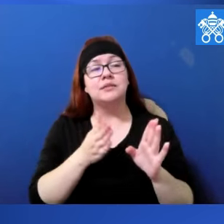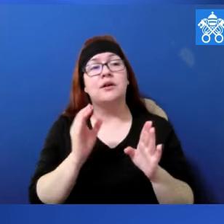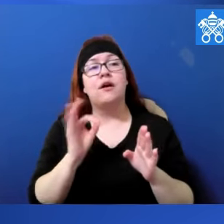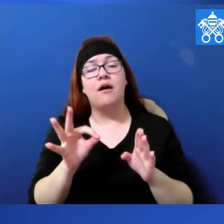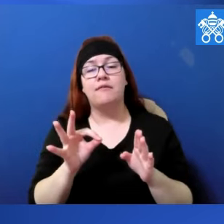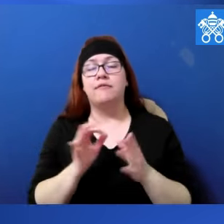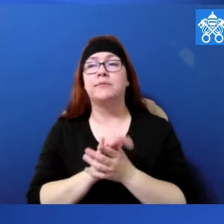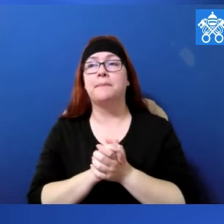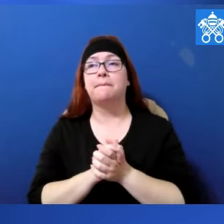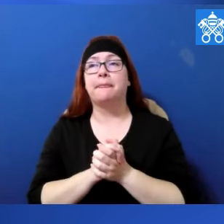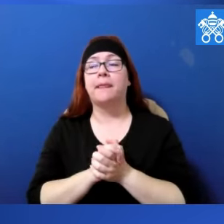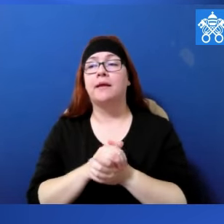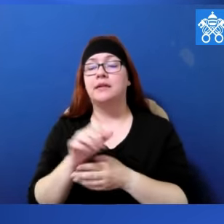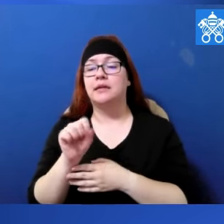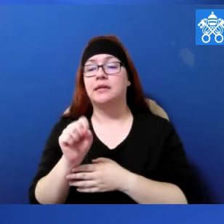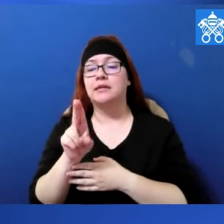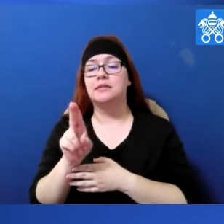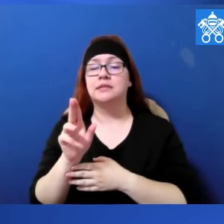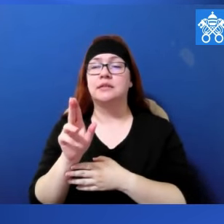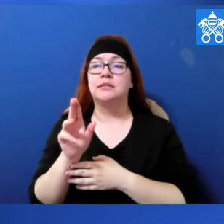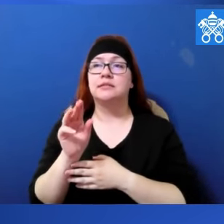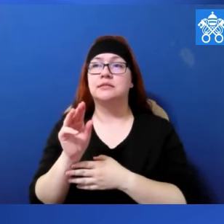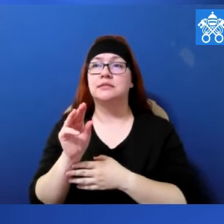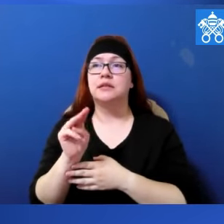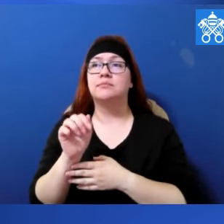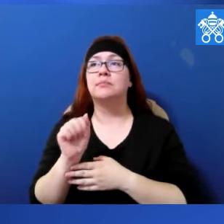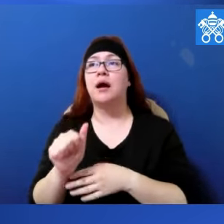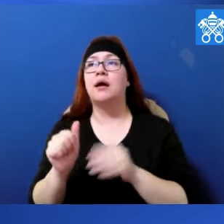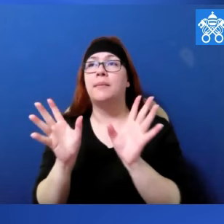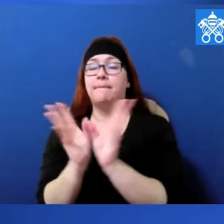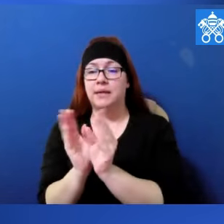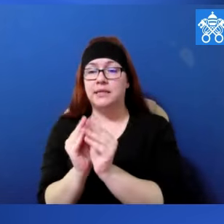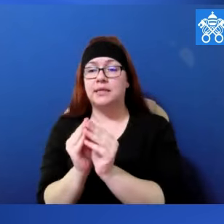participants of the summer meeting of seminarians.